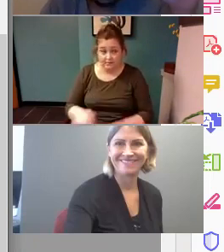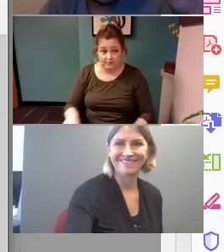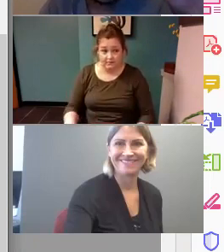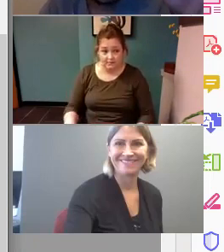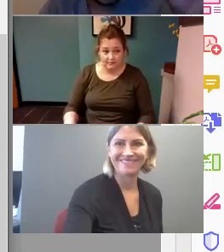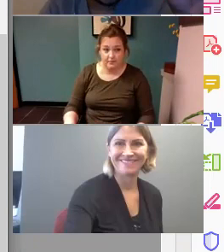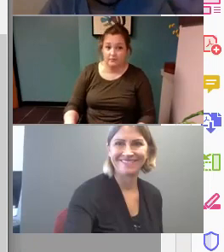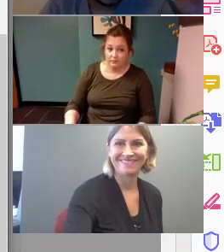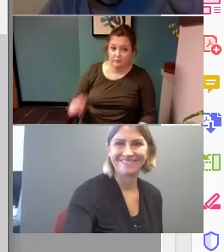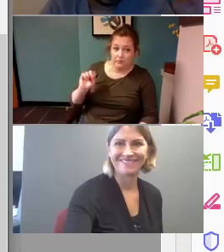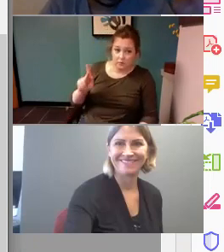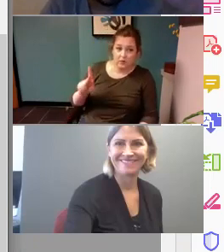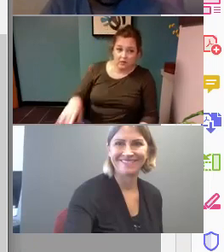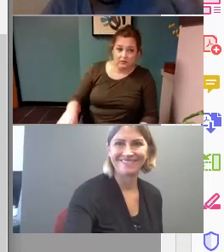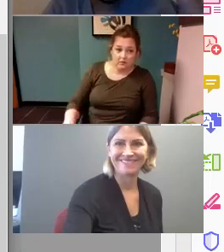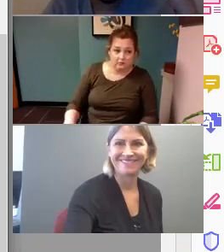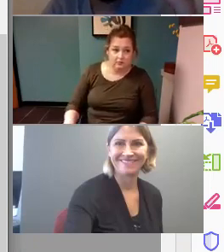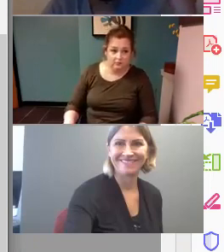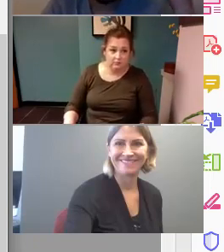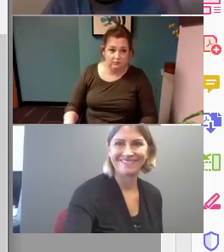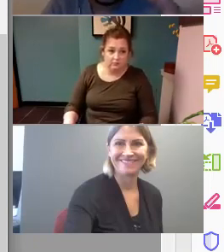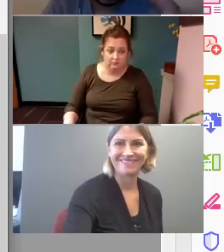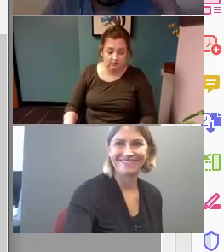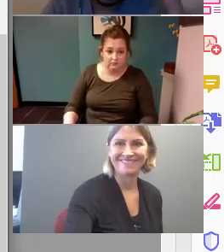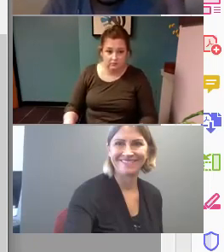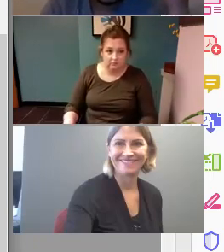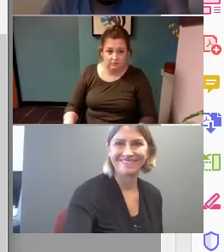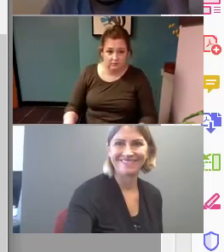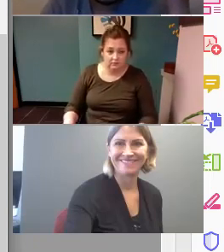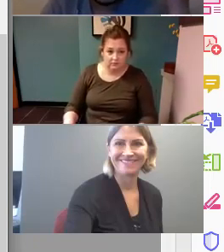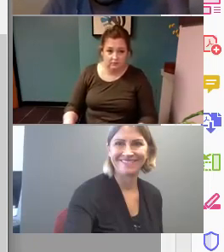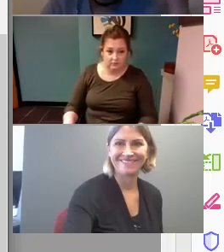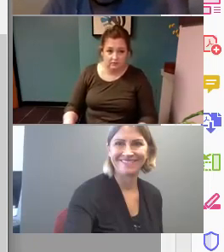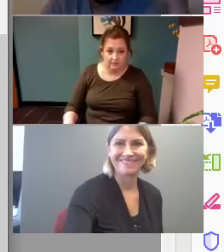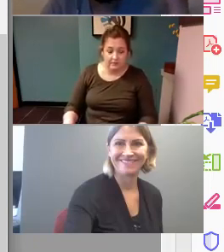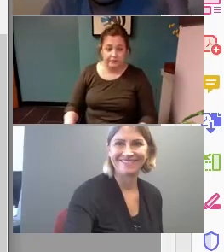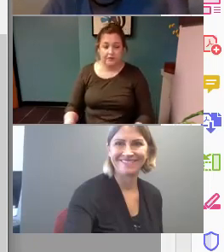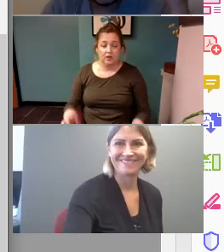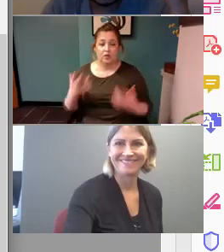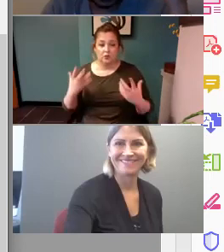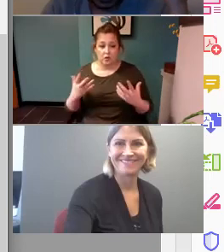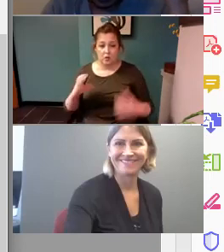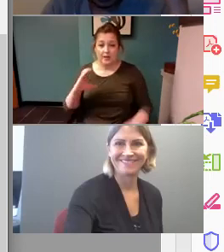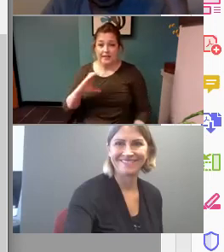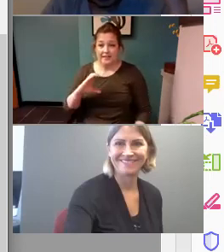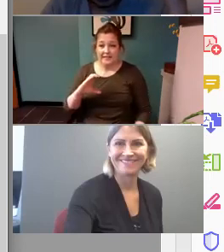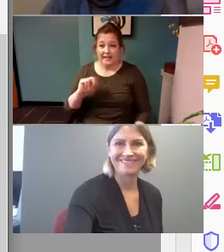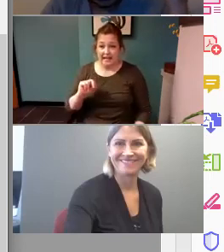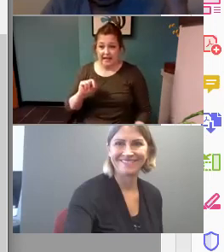Yes. Okay. Yes, Yaswanti, it is omega, but we are talking about big O right now. So Cn log n plus of